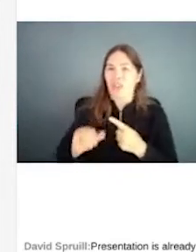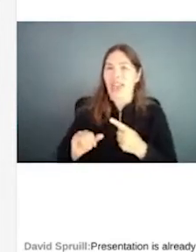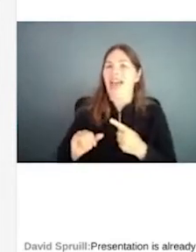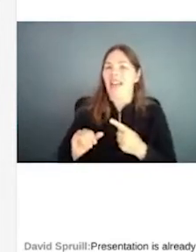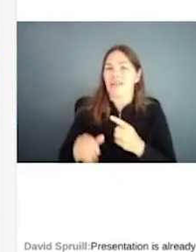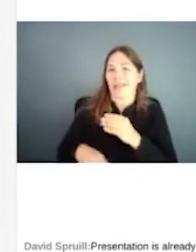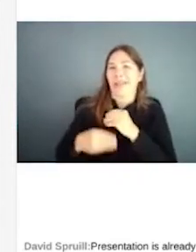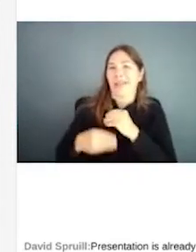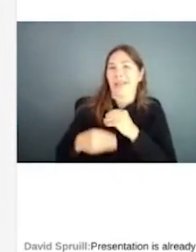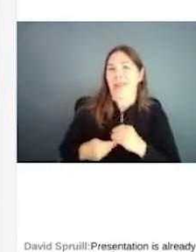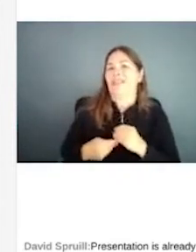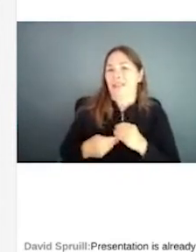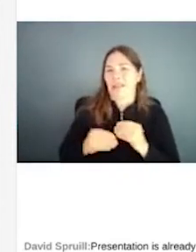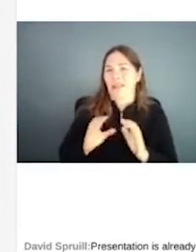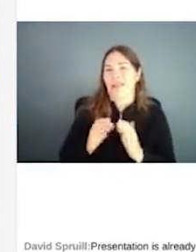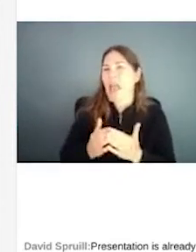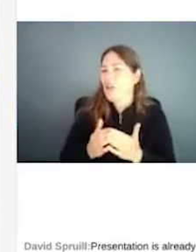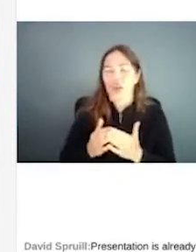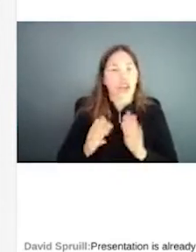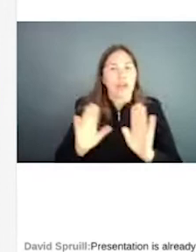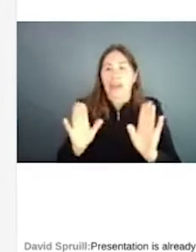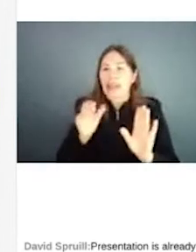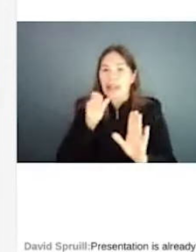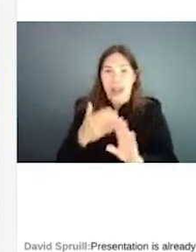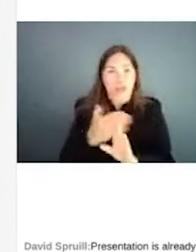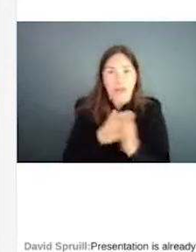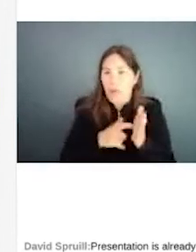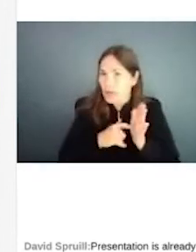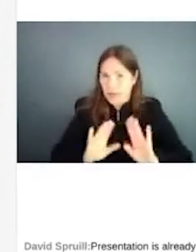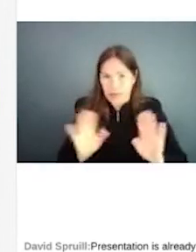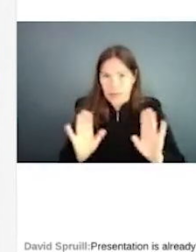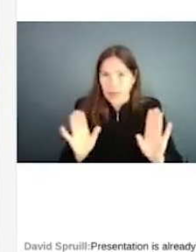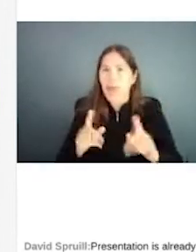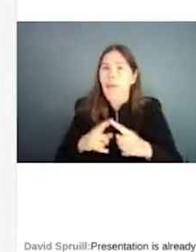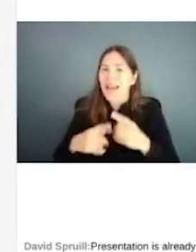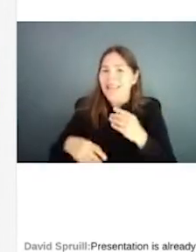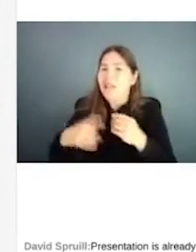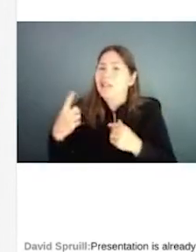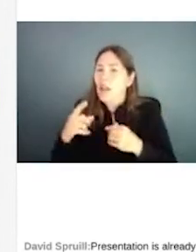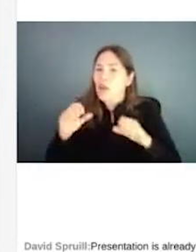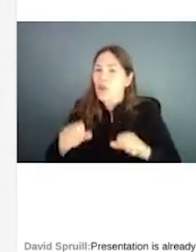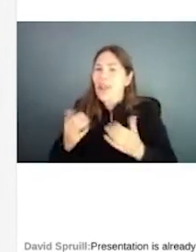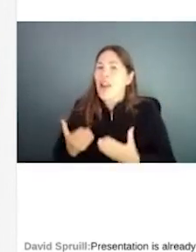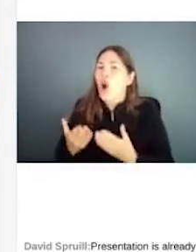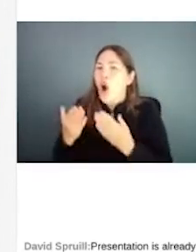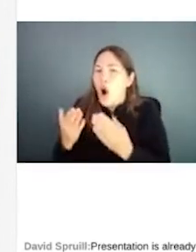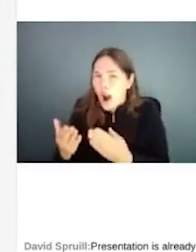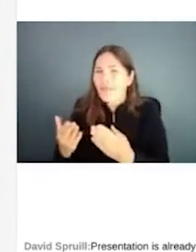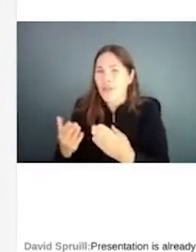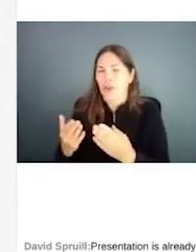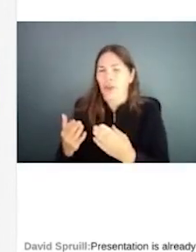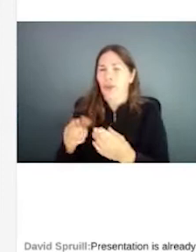supplemental category. Not a prerequisite, right? But something you can offer, and in particular